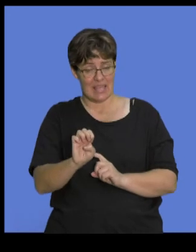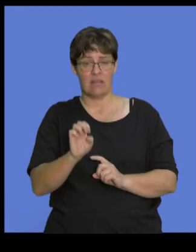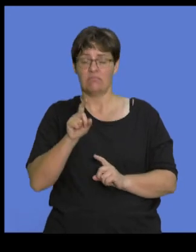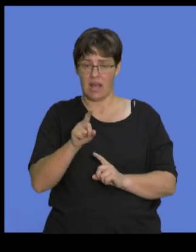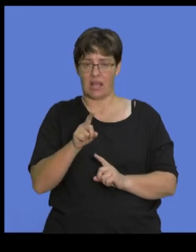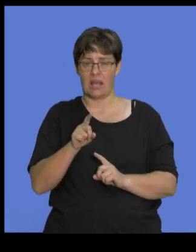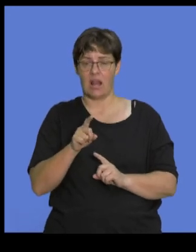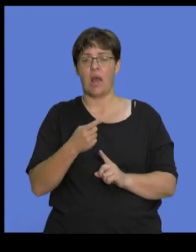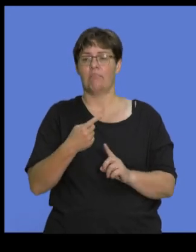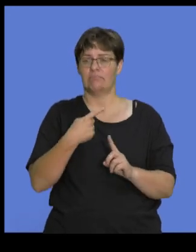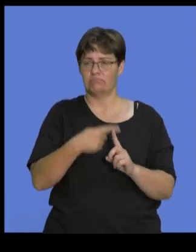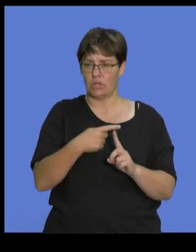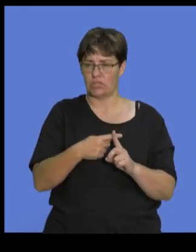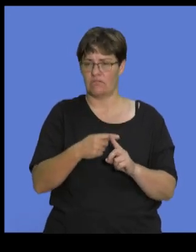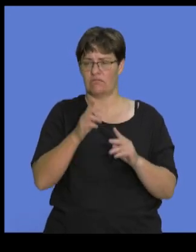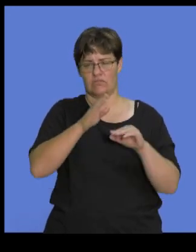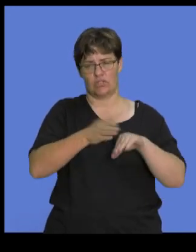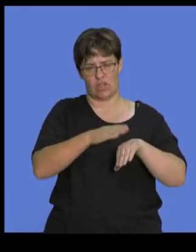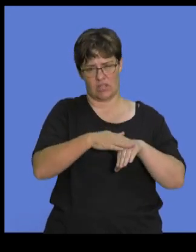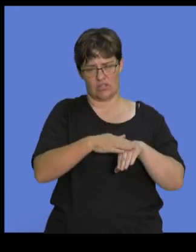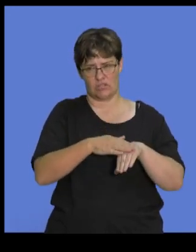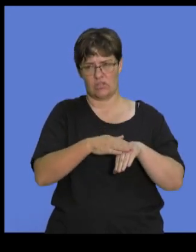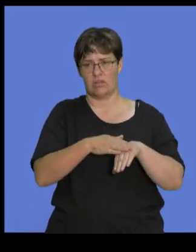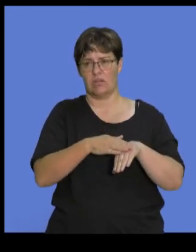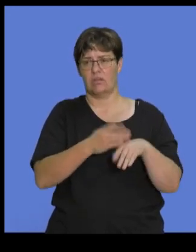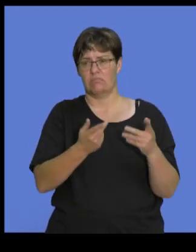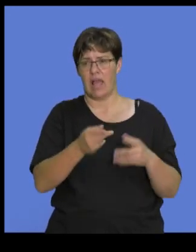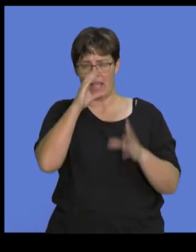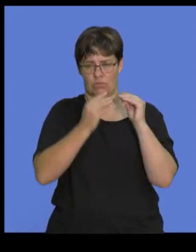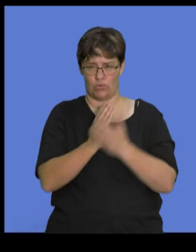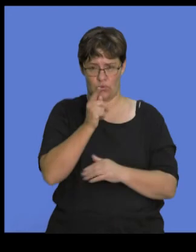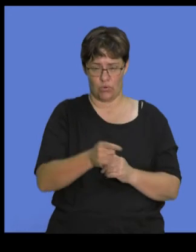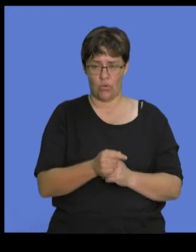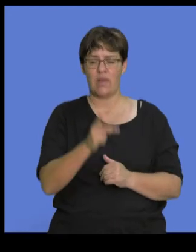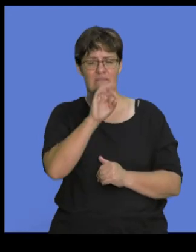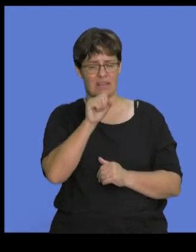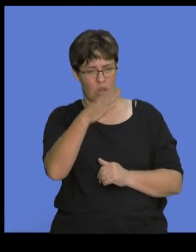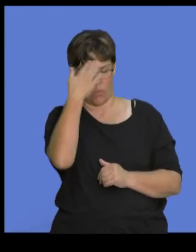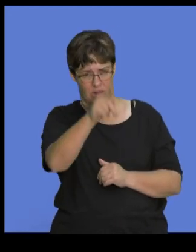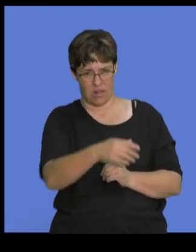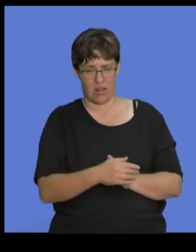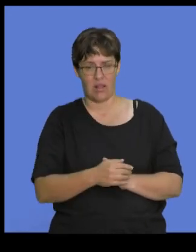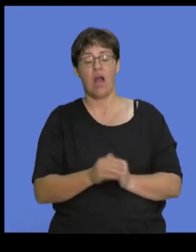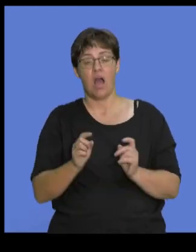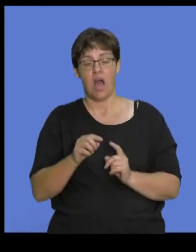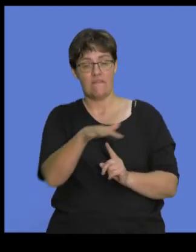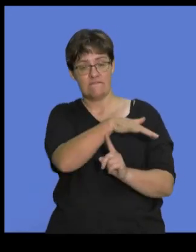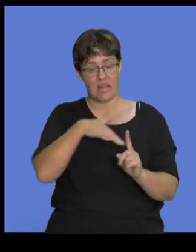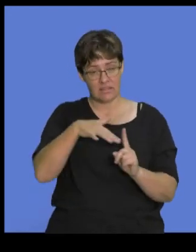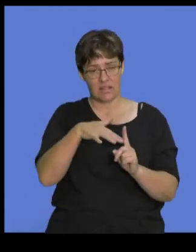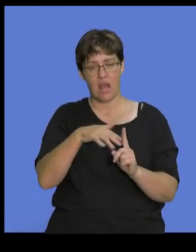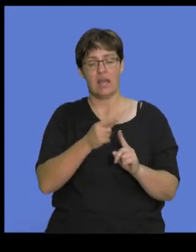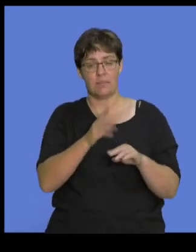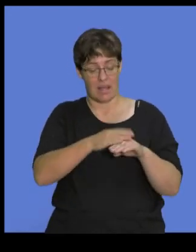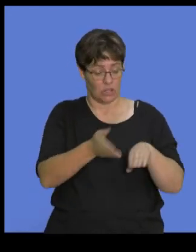point E is the force experienced per unit positive charge. That's straightforward, okay? It's a vector, we know that, and the field is